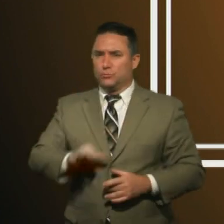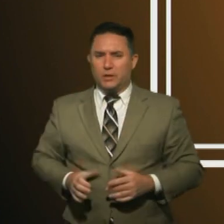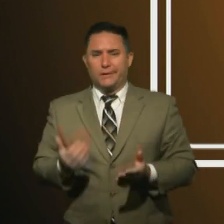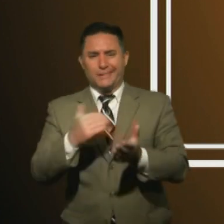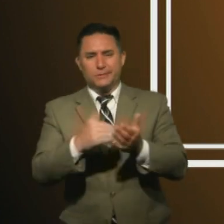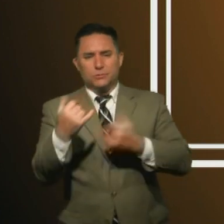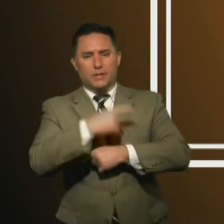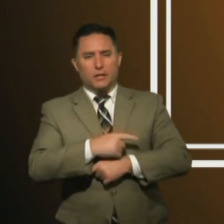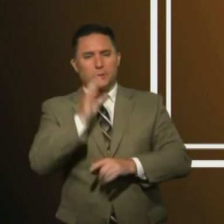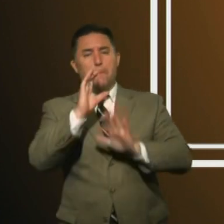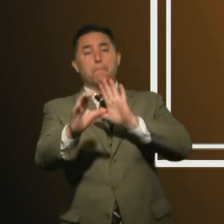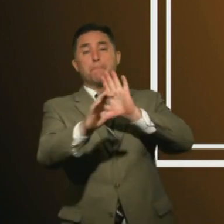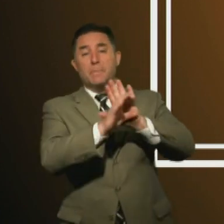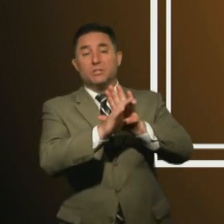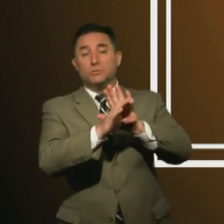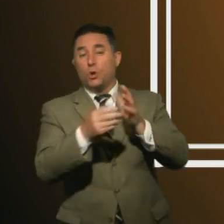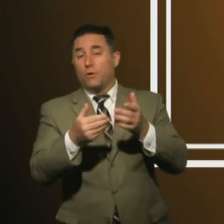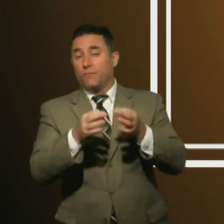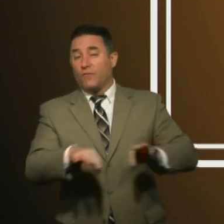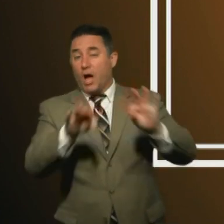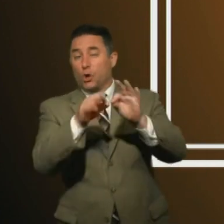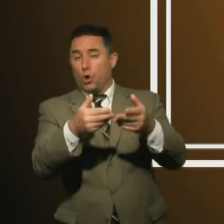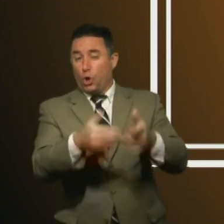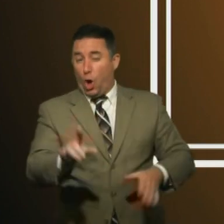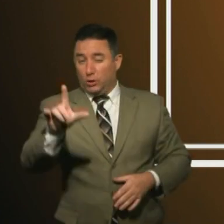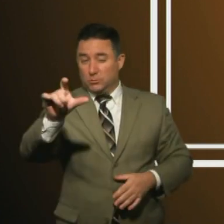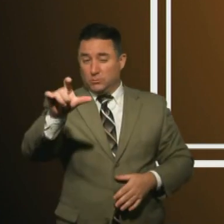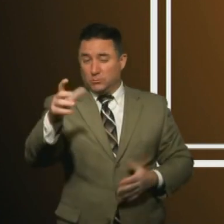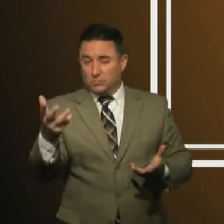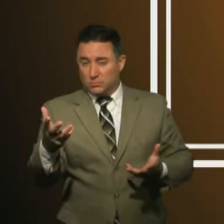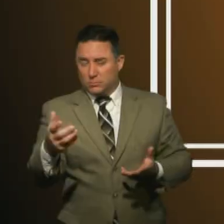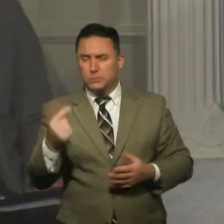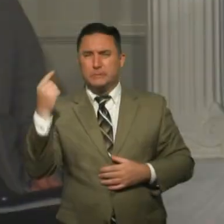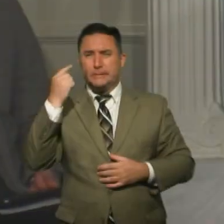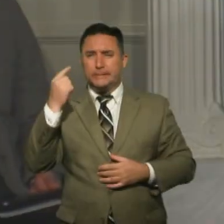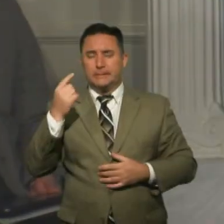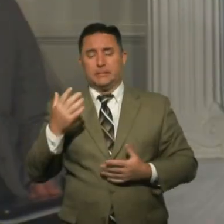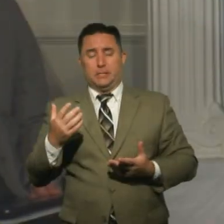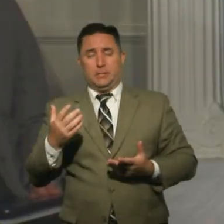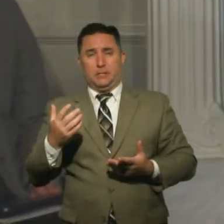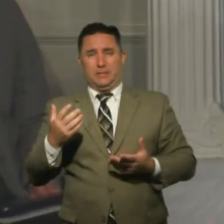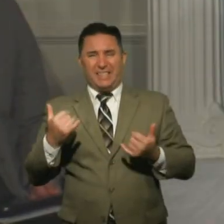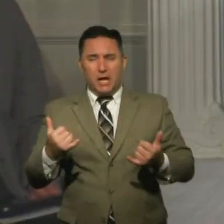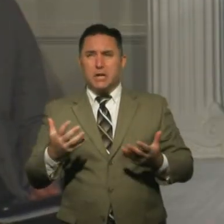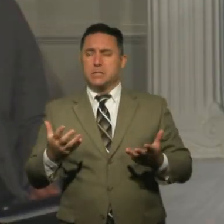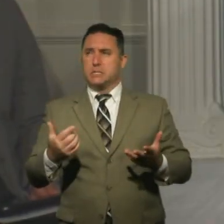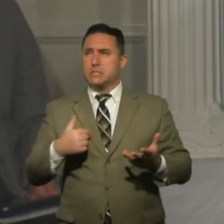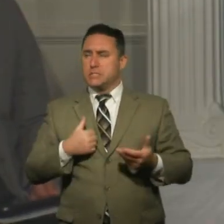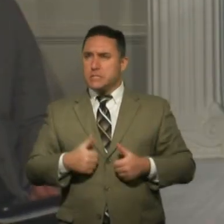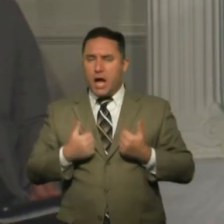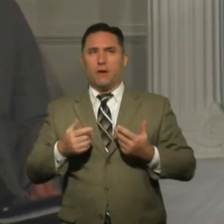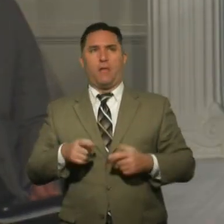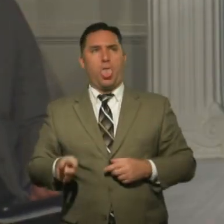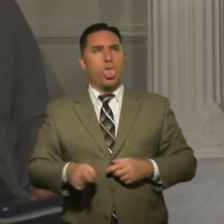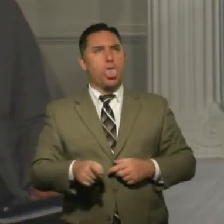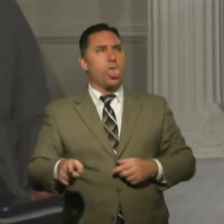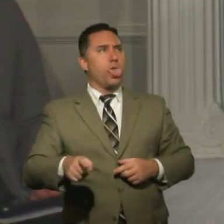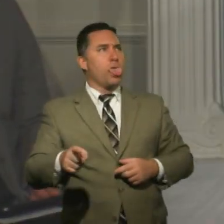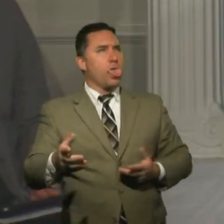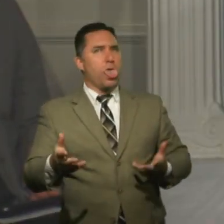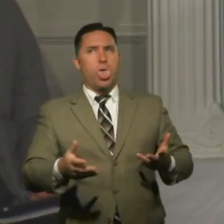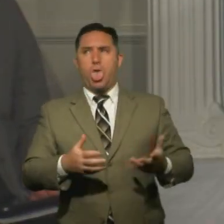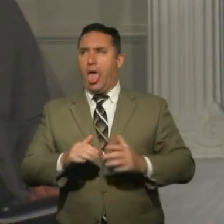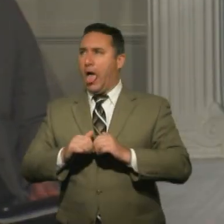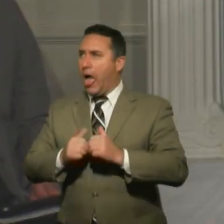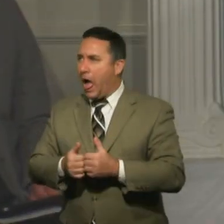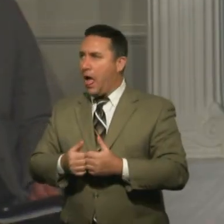symbols lost their value? Are you wandering through life today? Are you wondering how you're